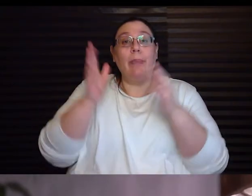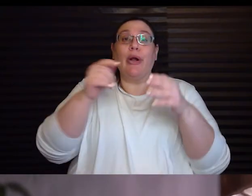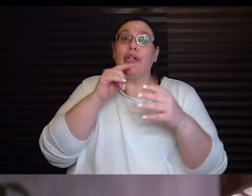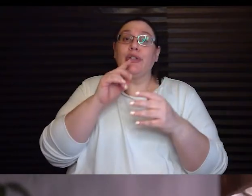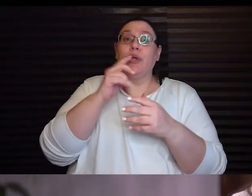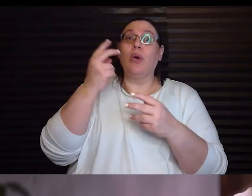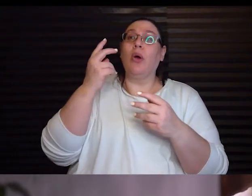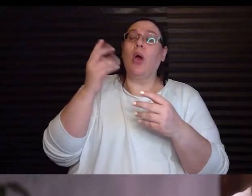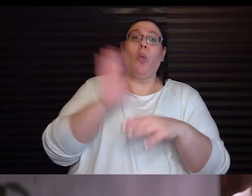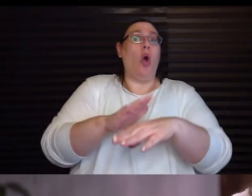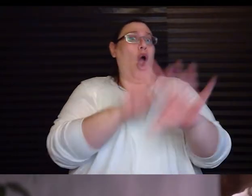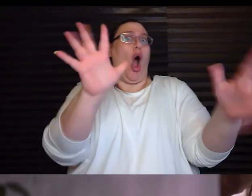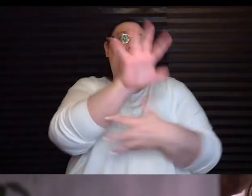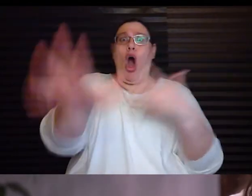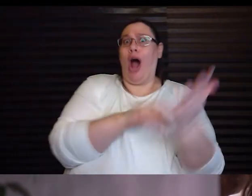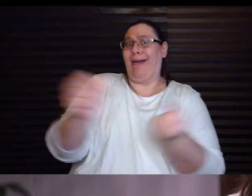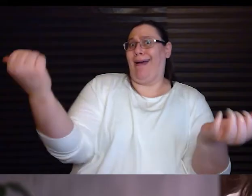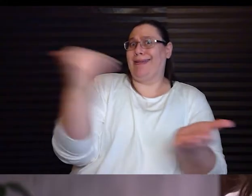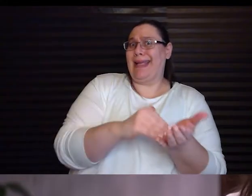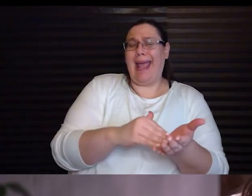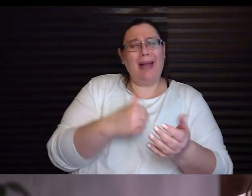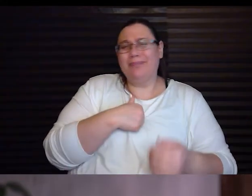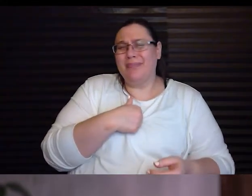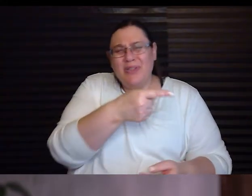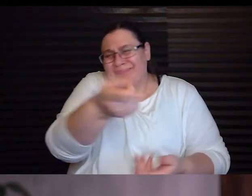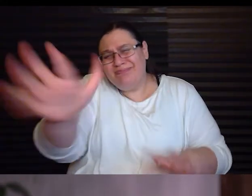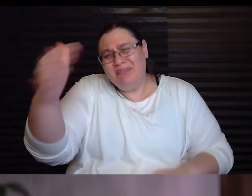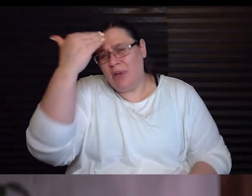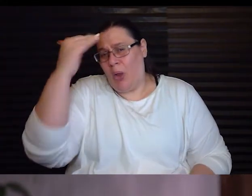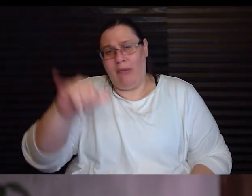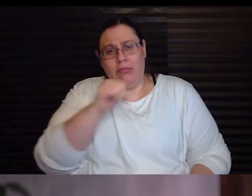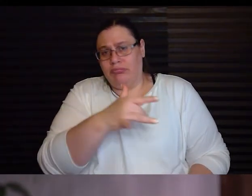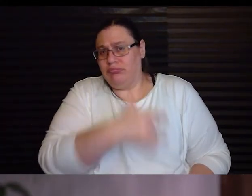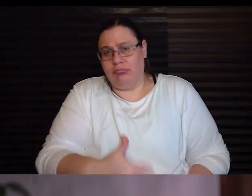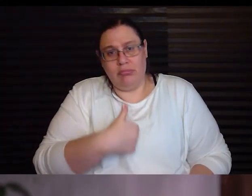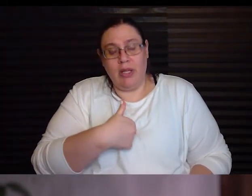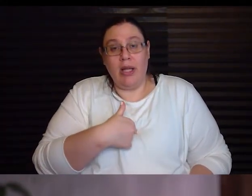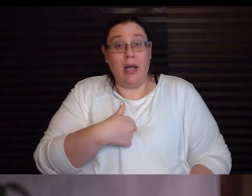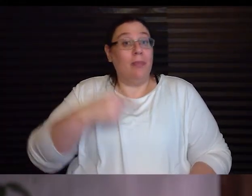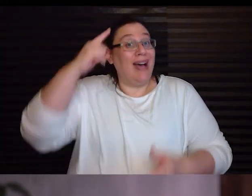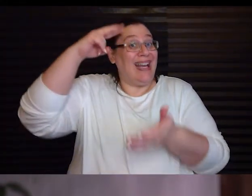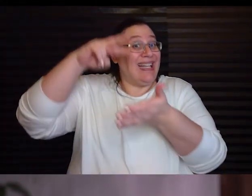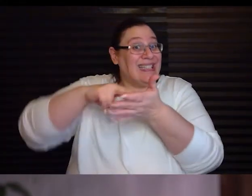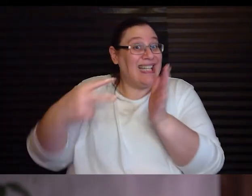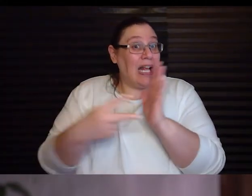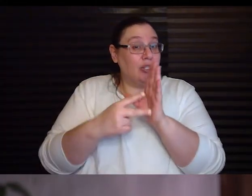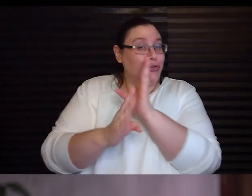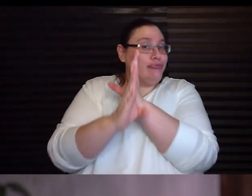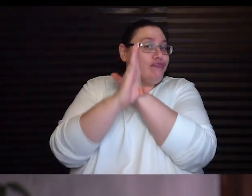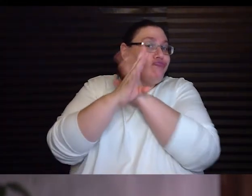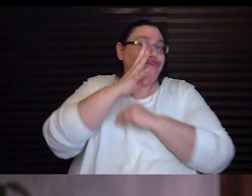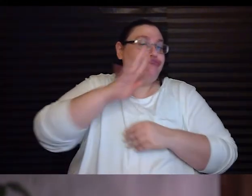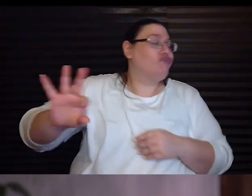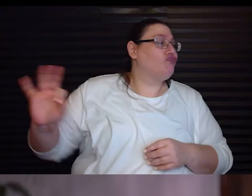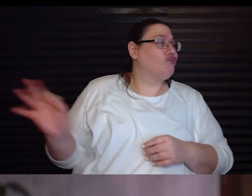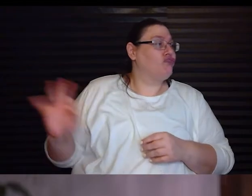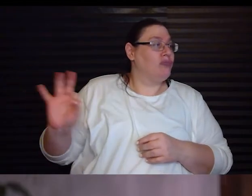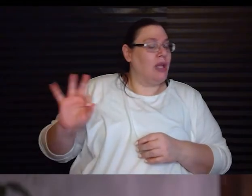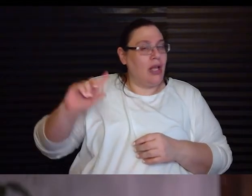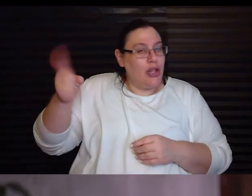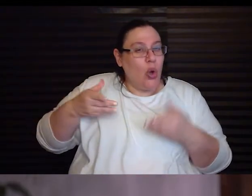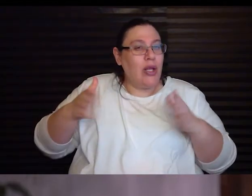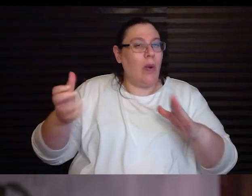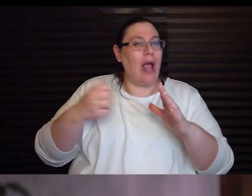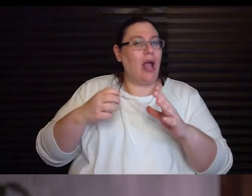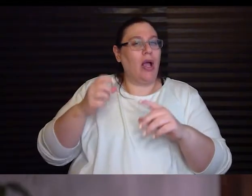Holocaust alarmist, as you know well. But willful negligence is the only way that we can